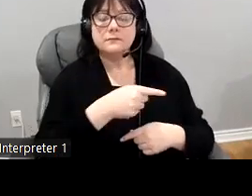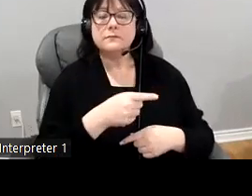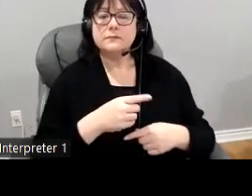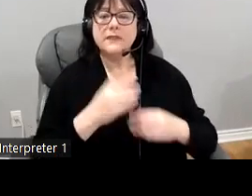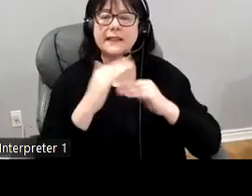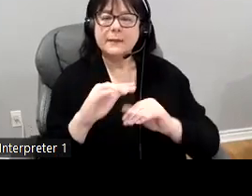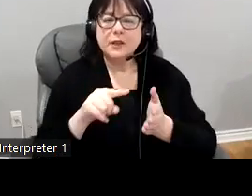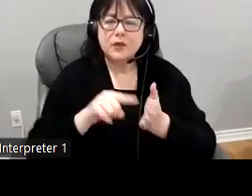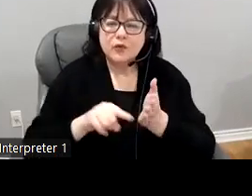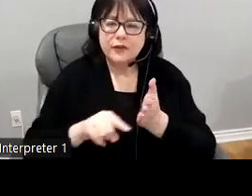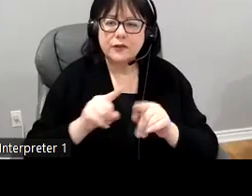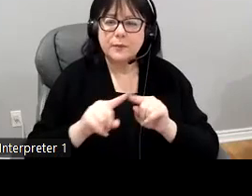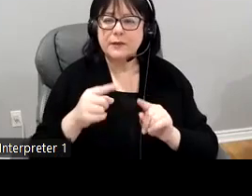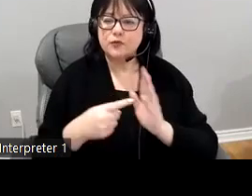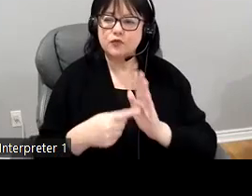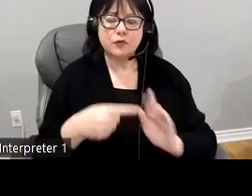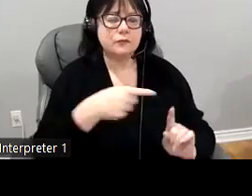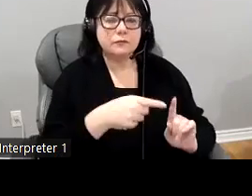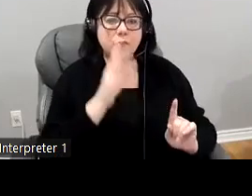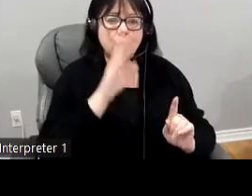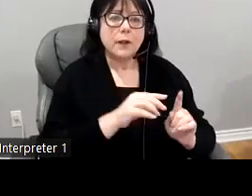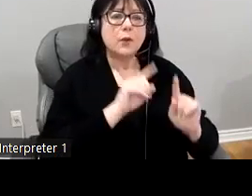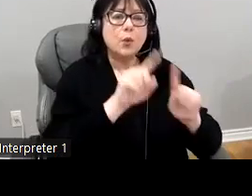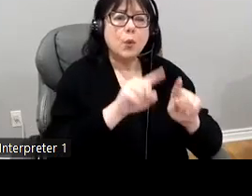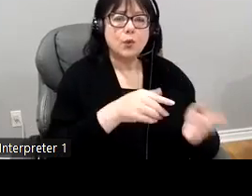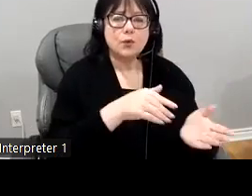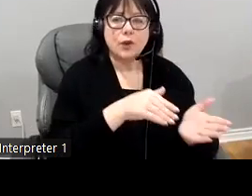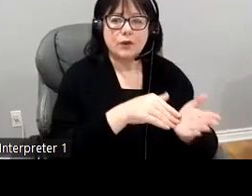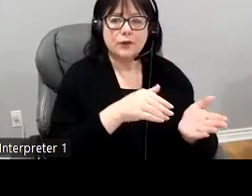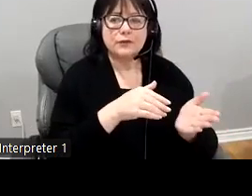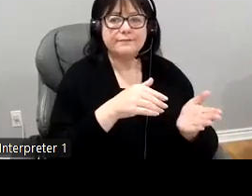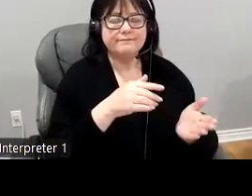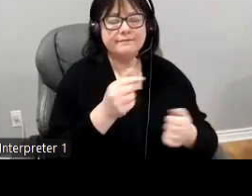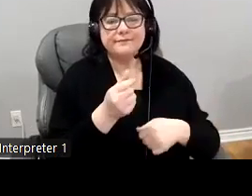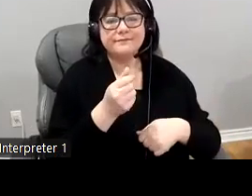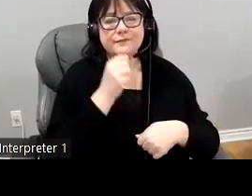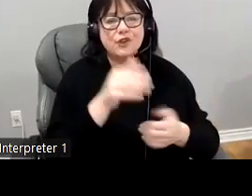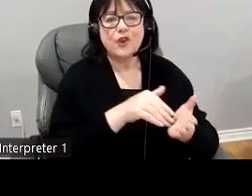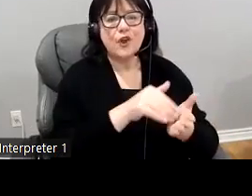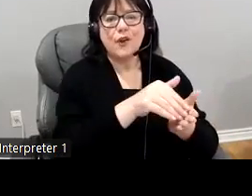have suggests this, and are more likely to present to an emerge department.